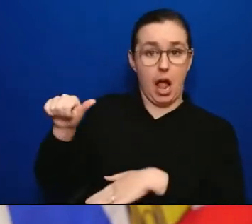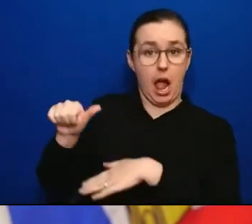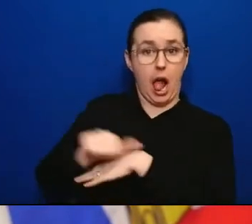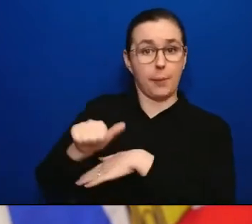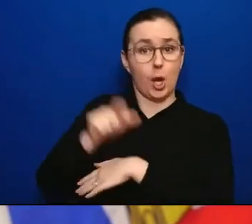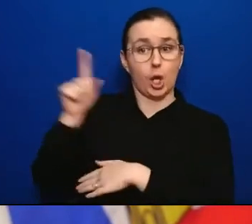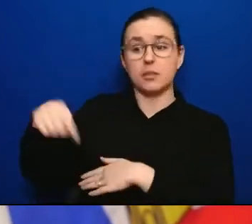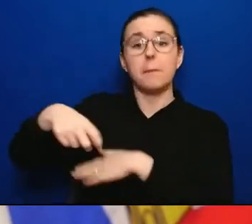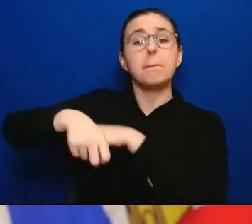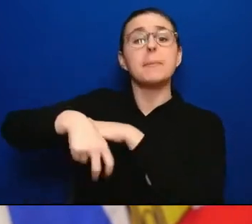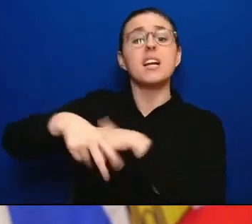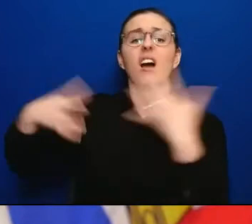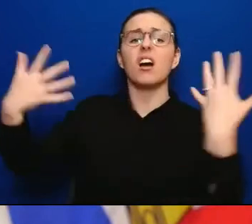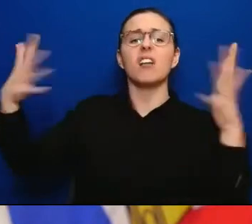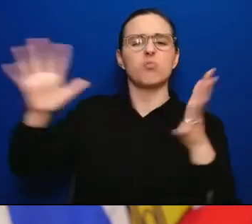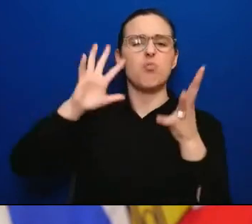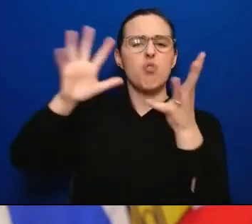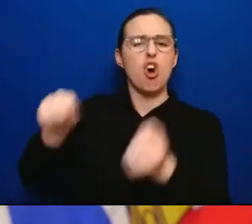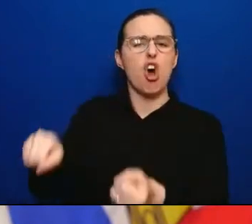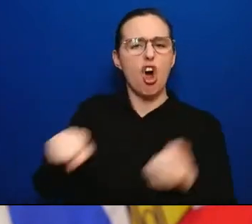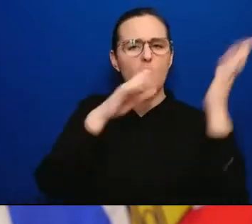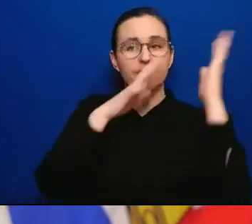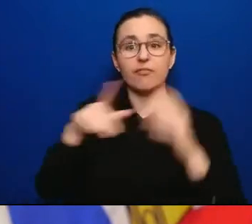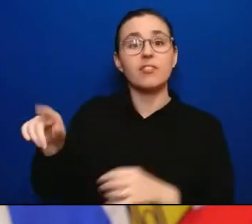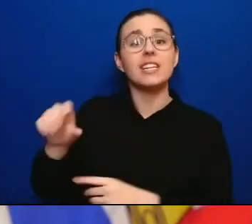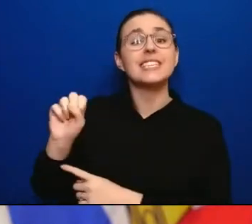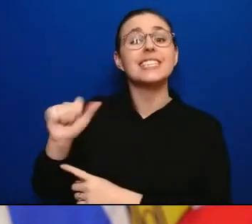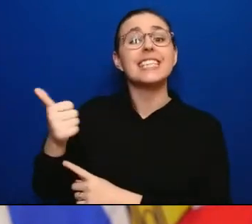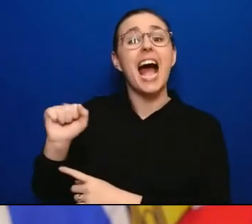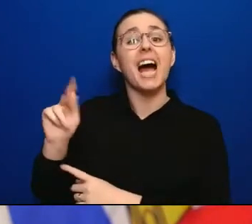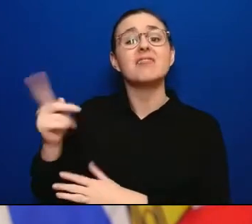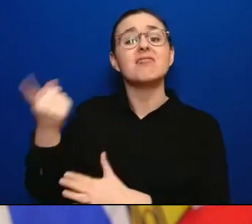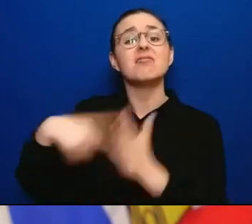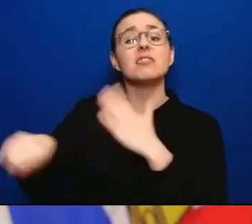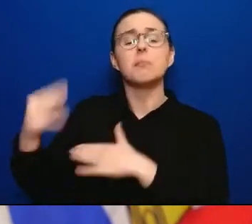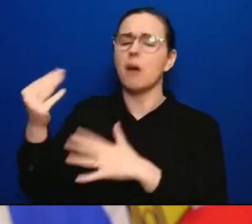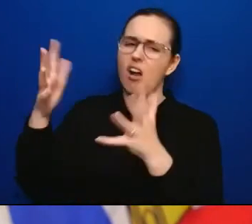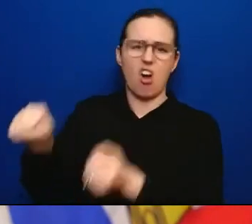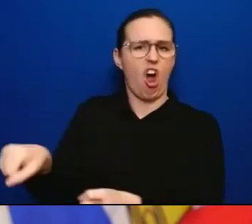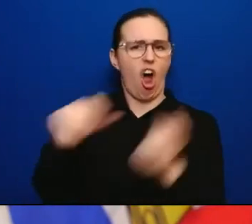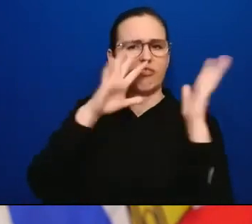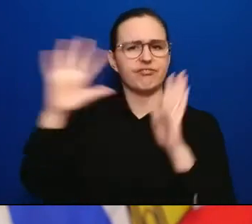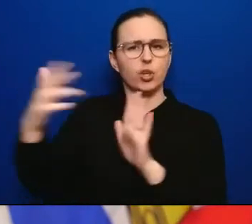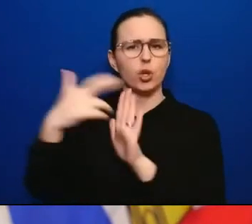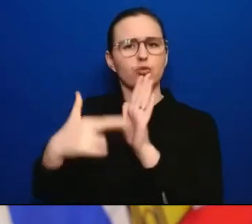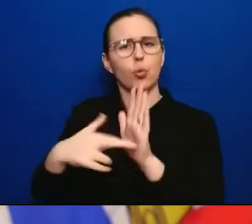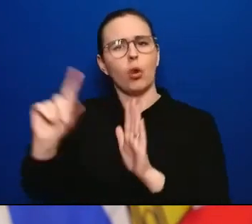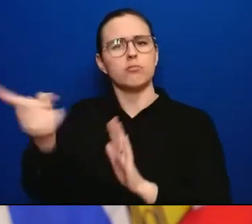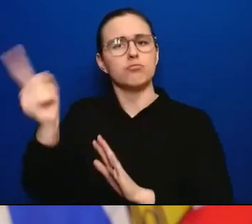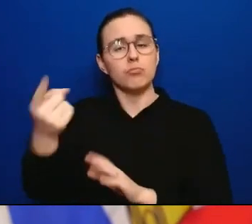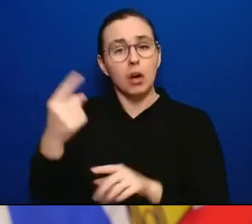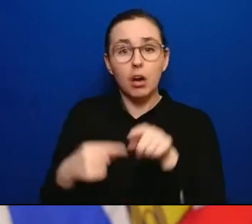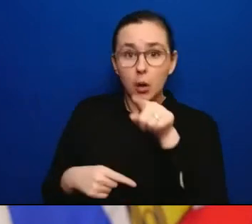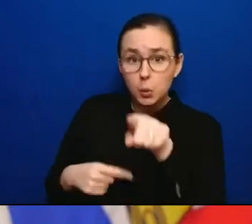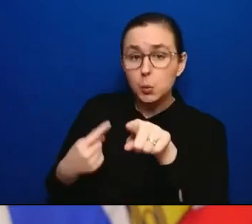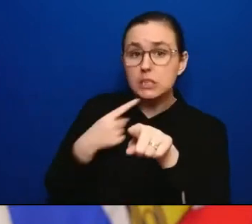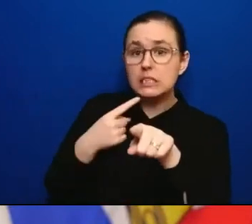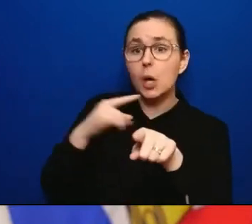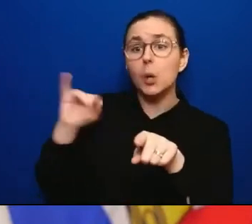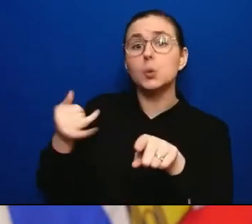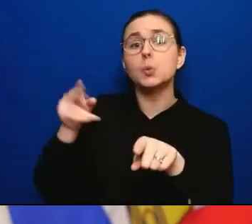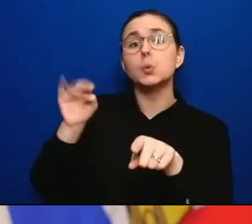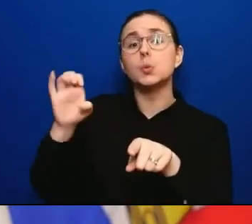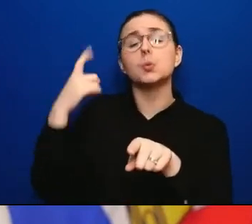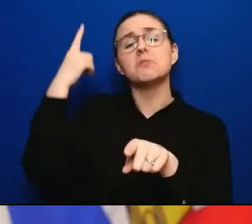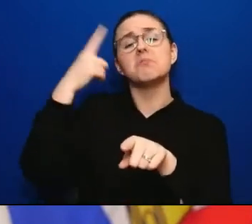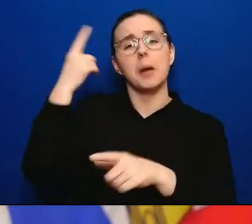Alberta is getting rid of theirs tonight at midnight. Saskatchewan is getting rid of theirs next Monday. You had said for BC it would be the end of June, which would obviously put